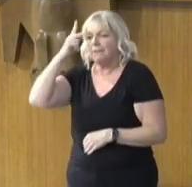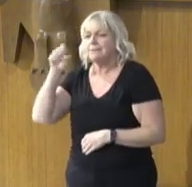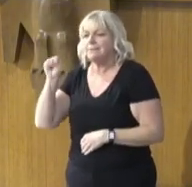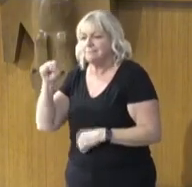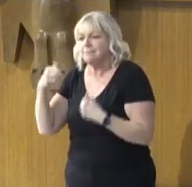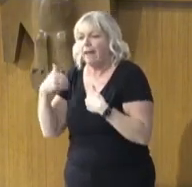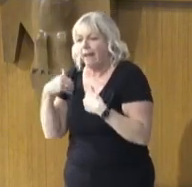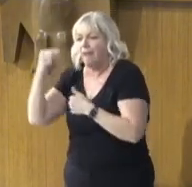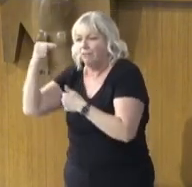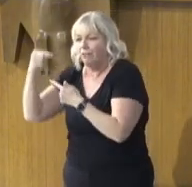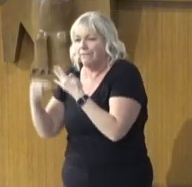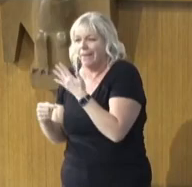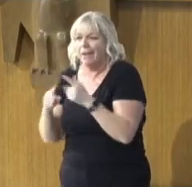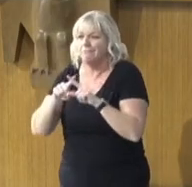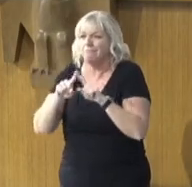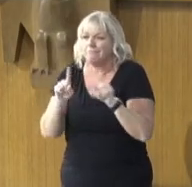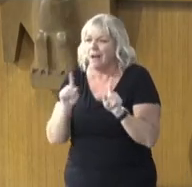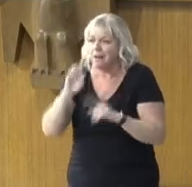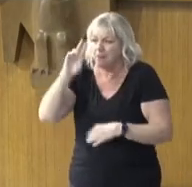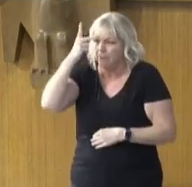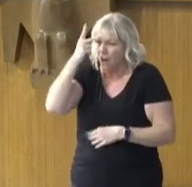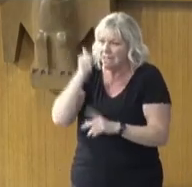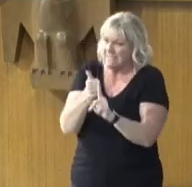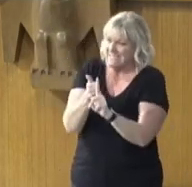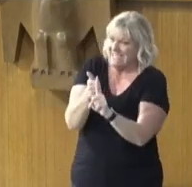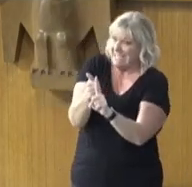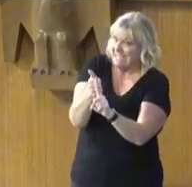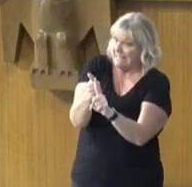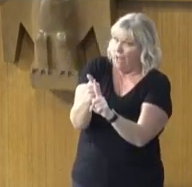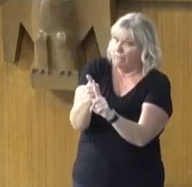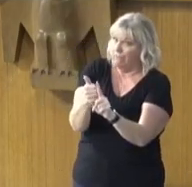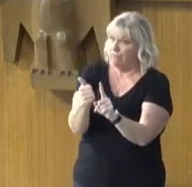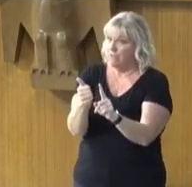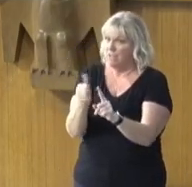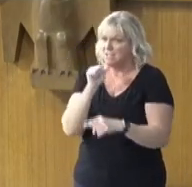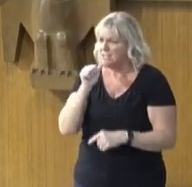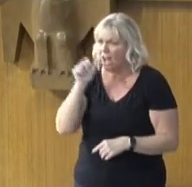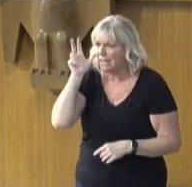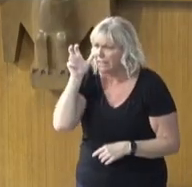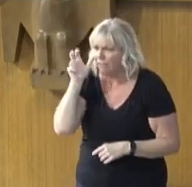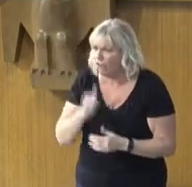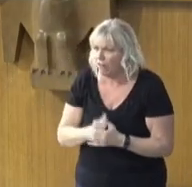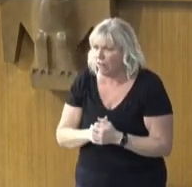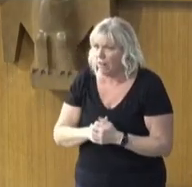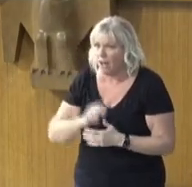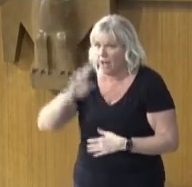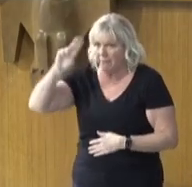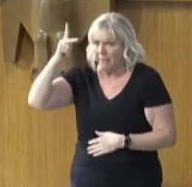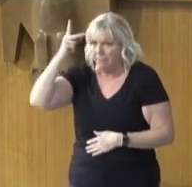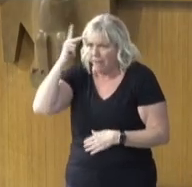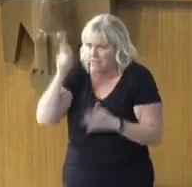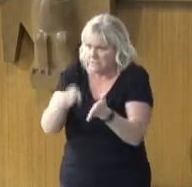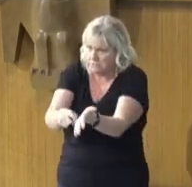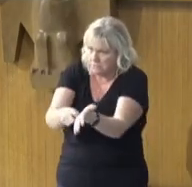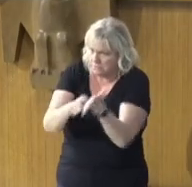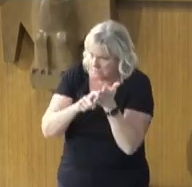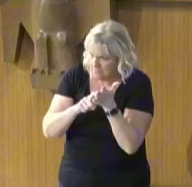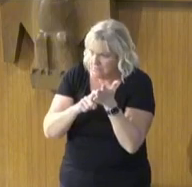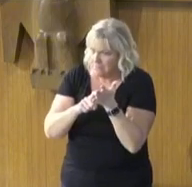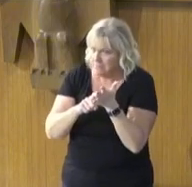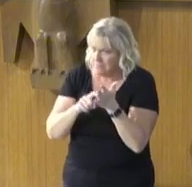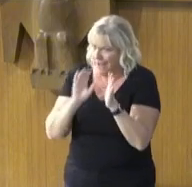But politics themselves are not evil. In fact, politics are vital to society.